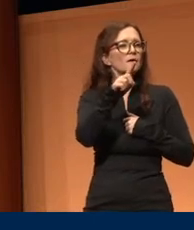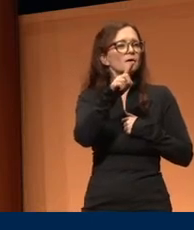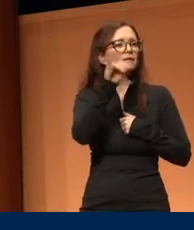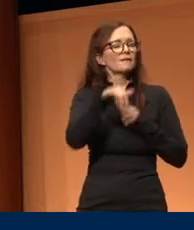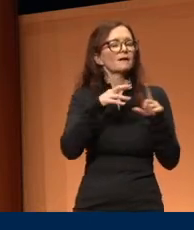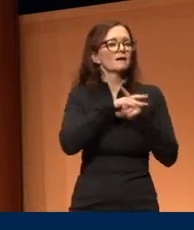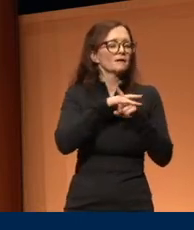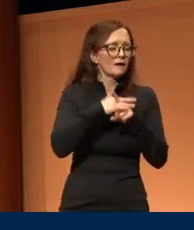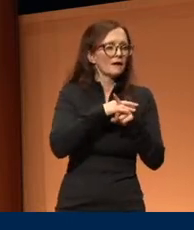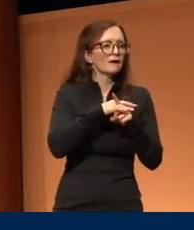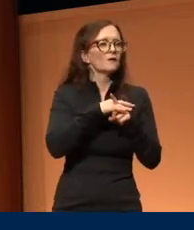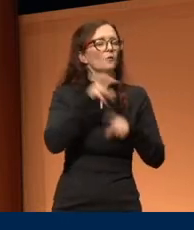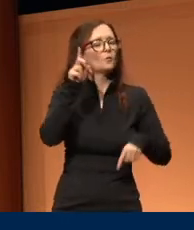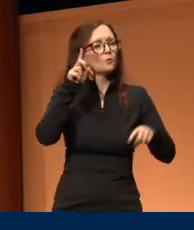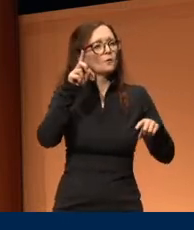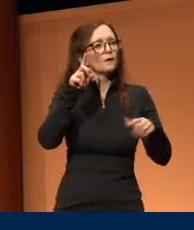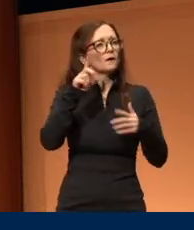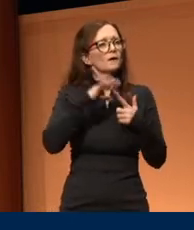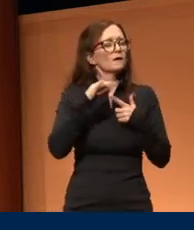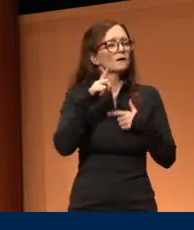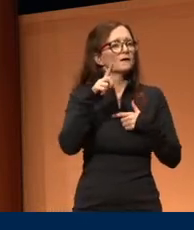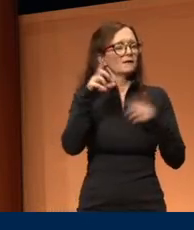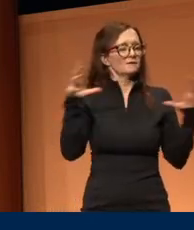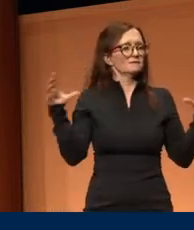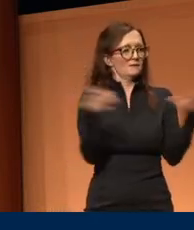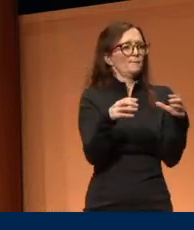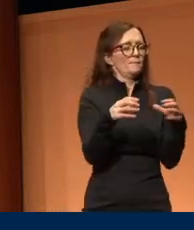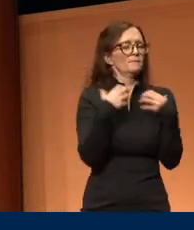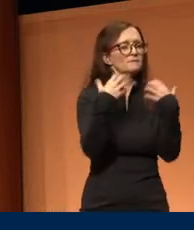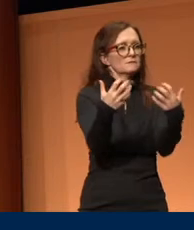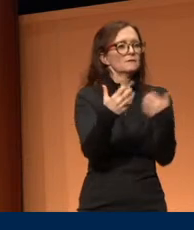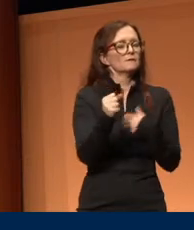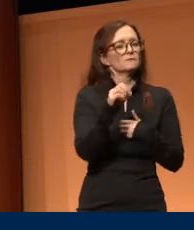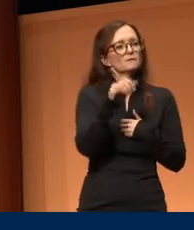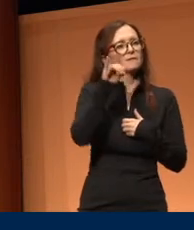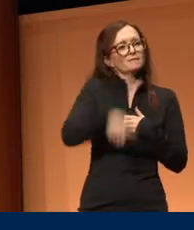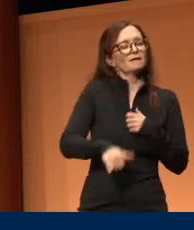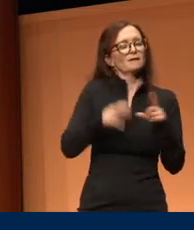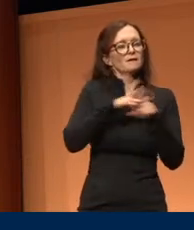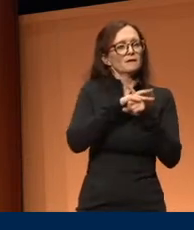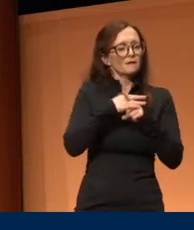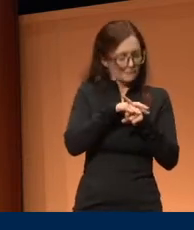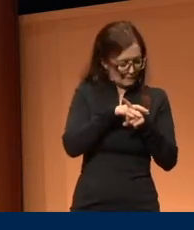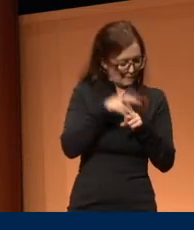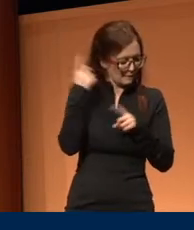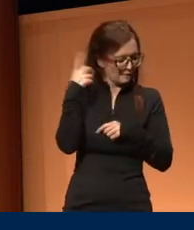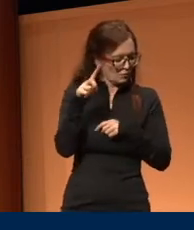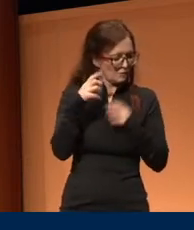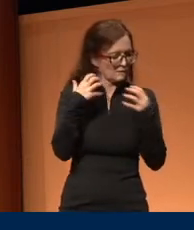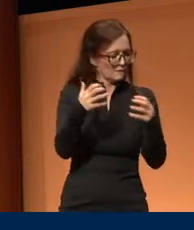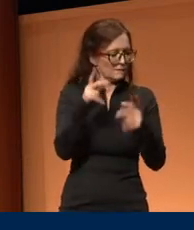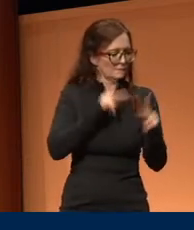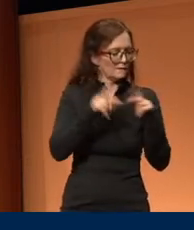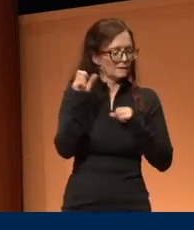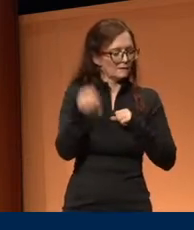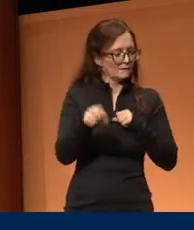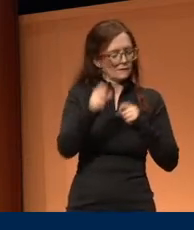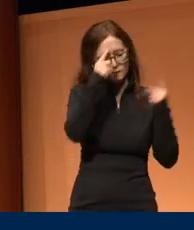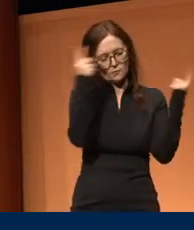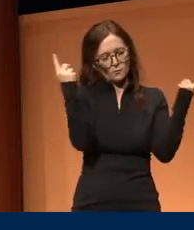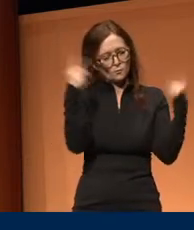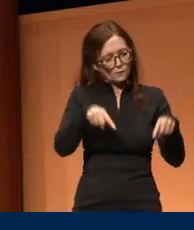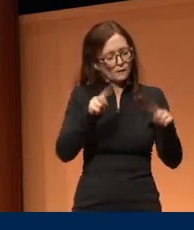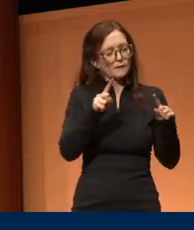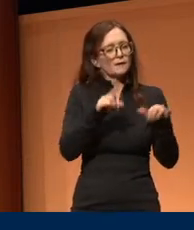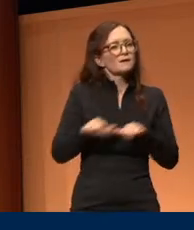of a randomly selected body than an elected assembly is that in the context of randomly selected assemblies, people can to a degree overcome